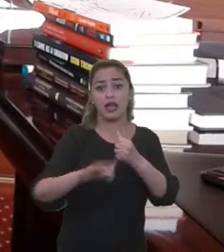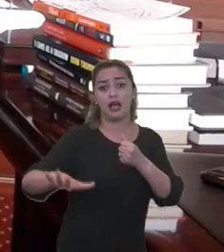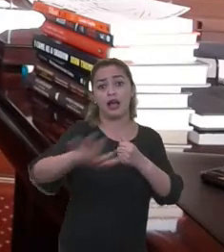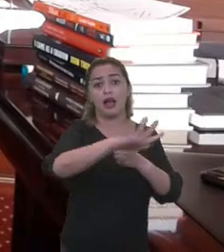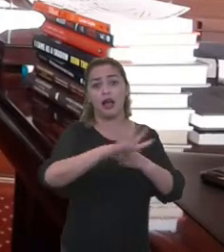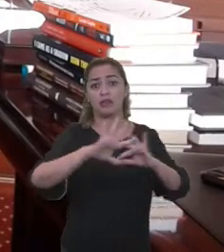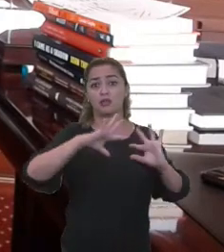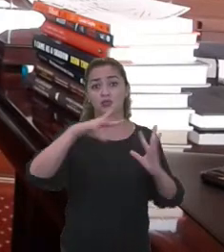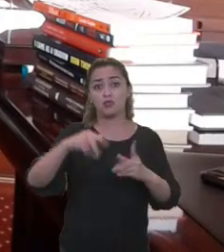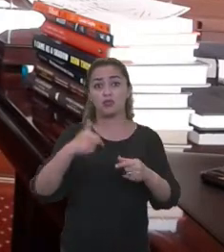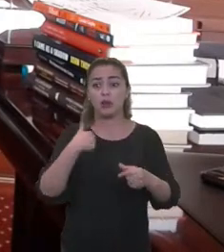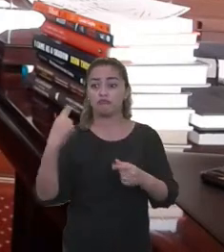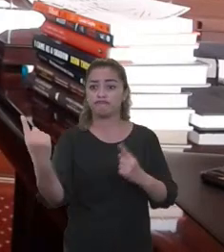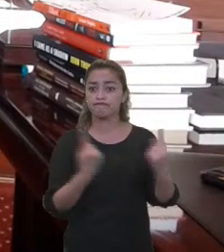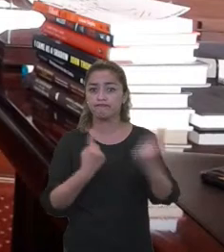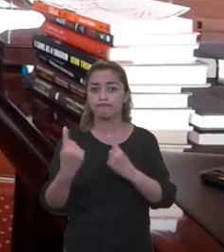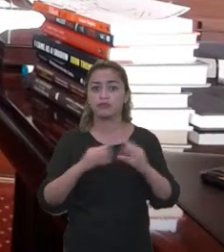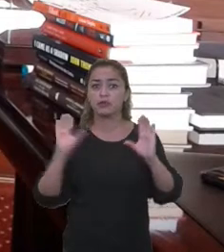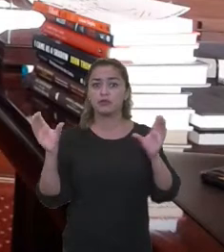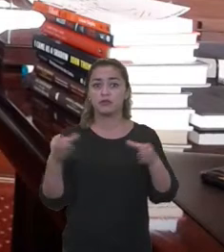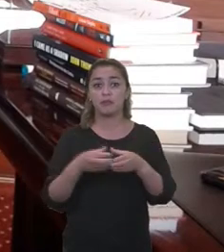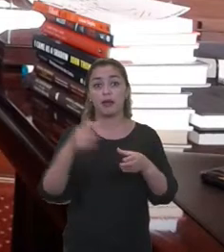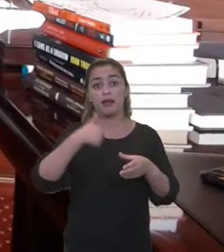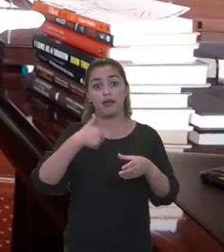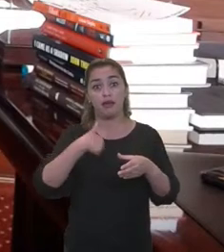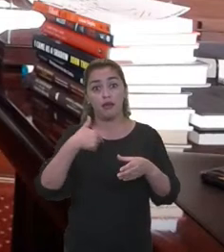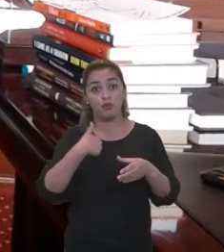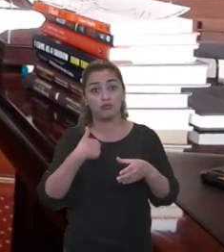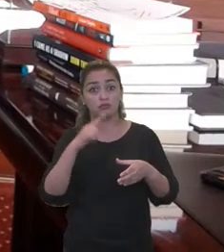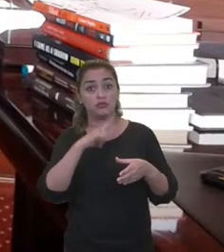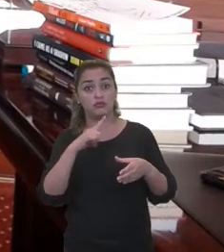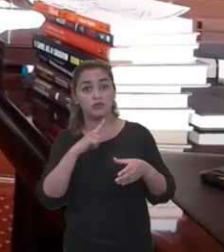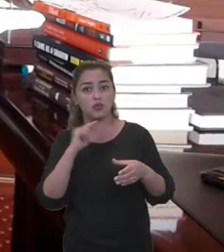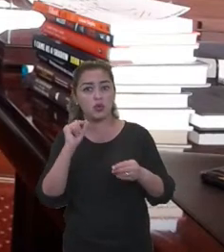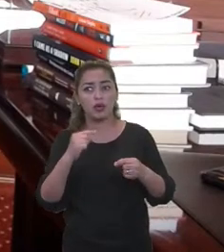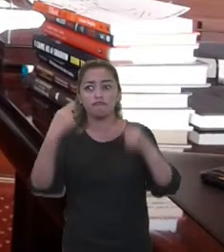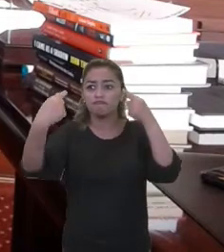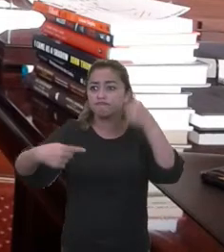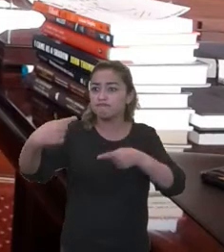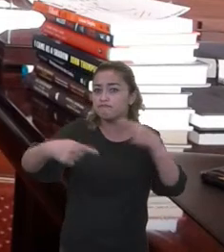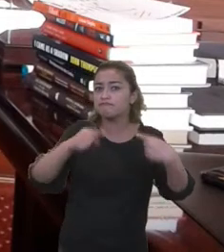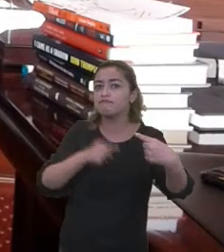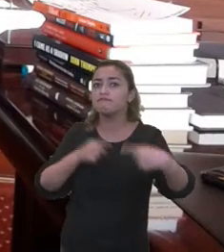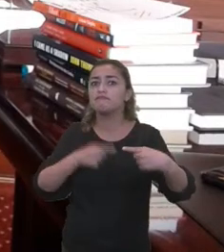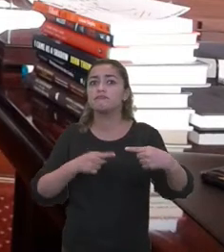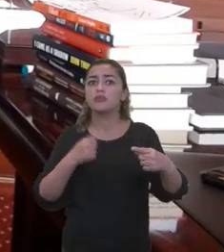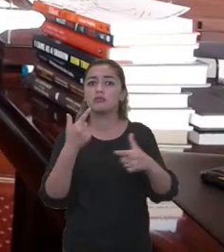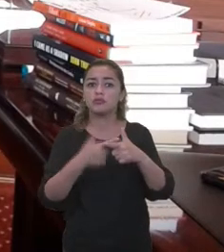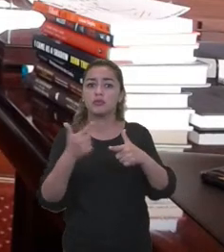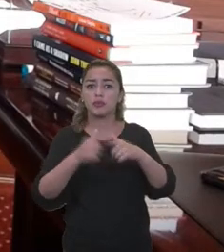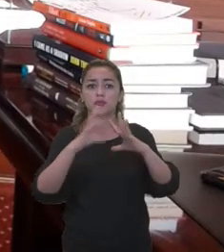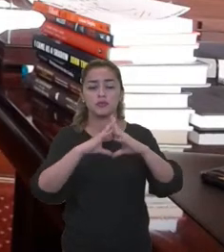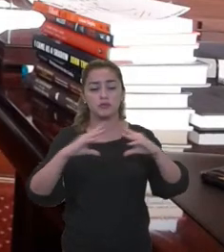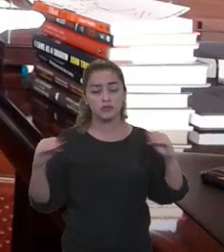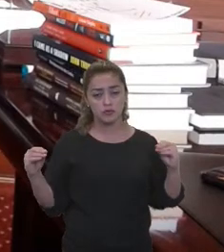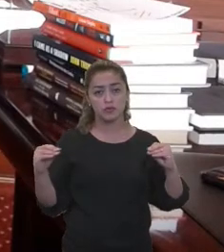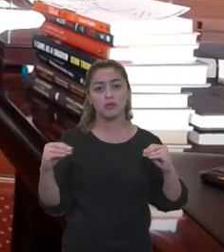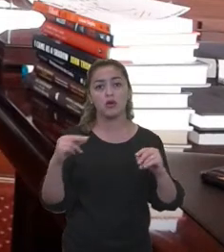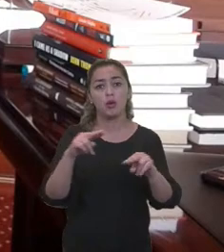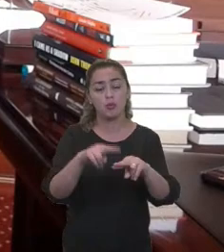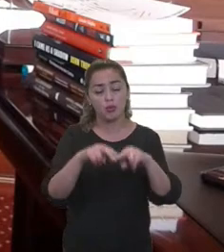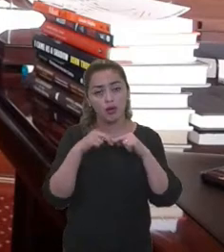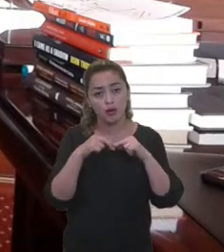had great debate and great problem solving within our organization because the problems we were facing were challenging and very